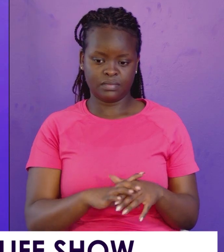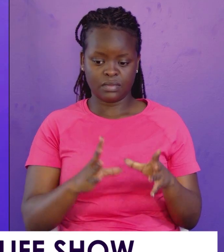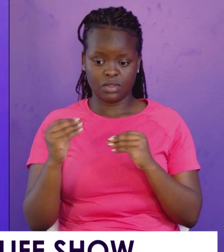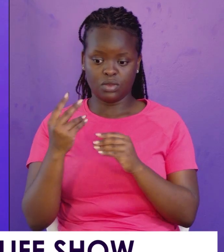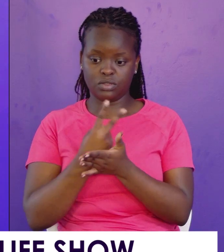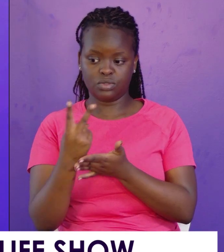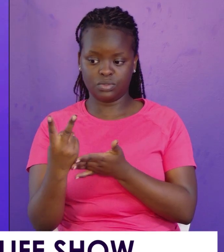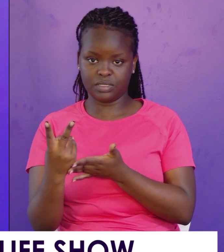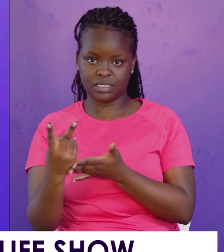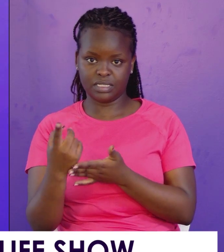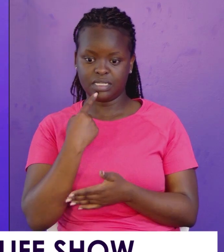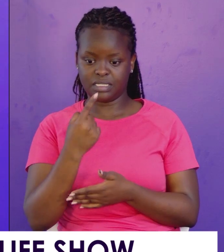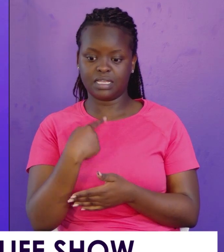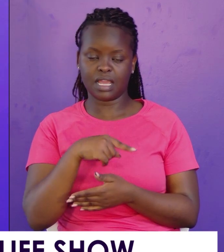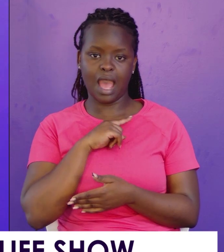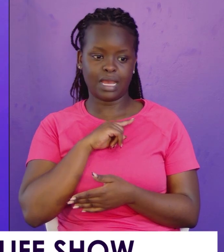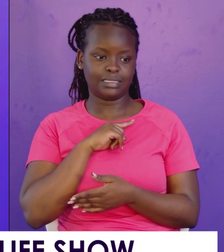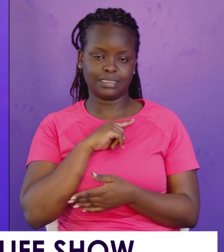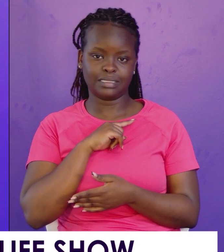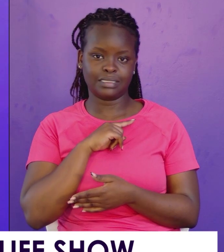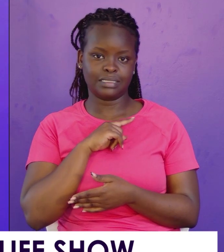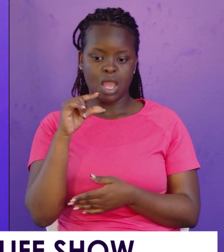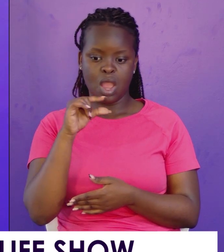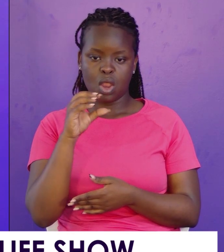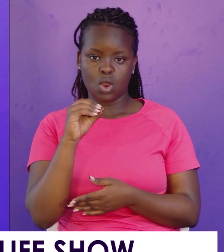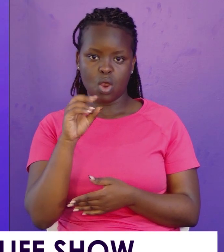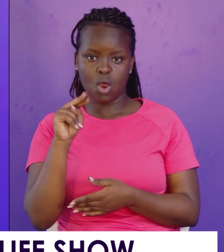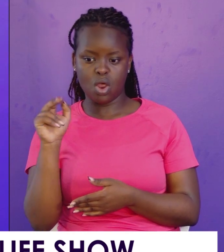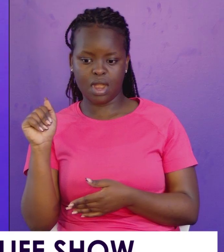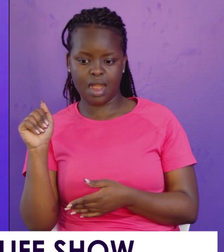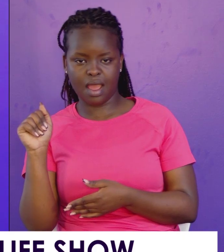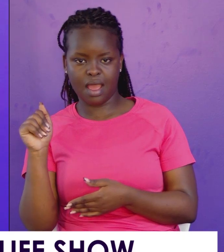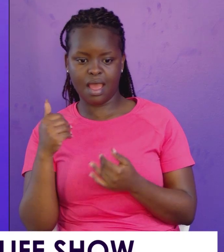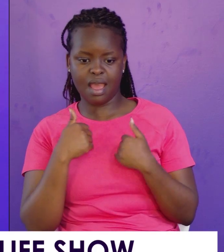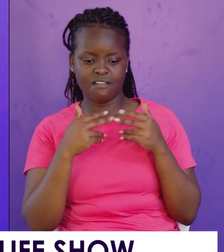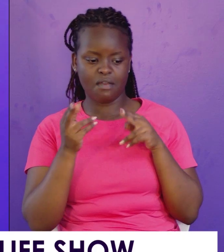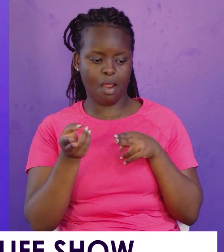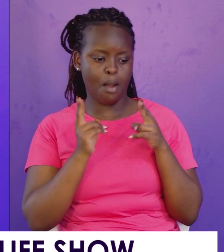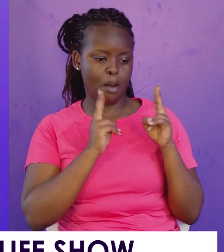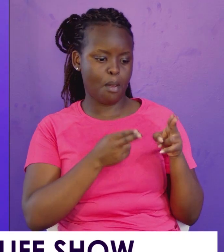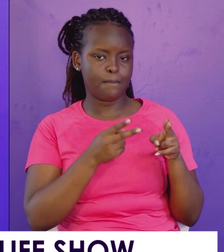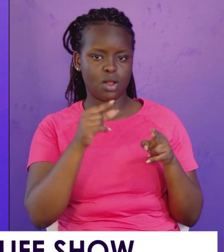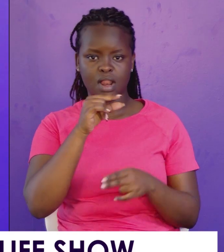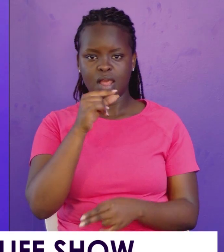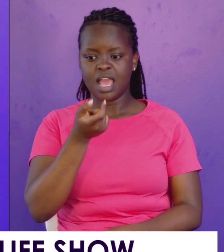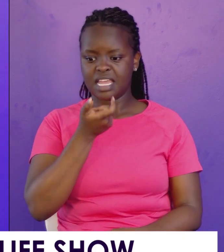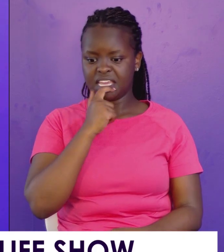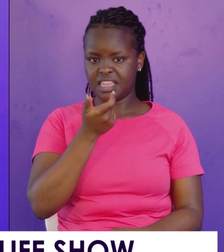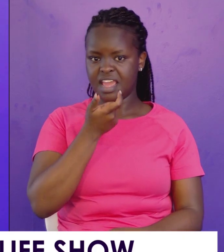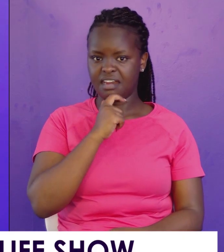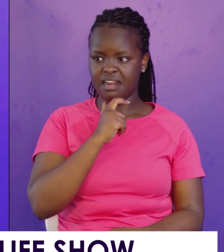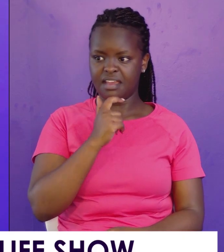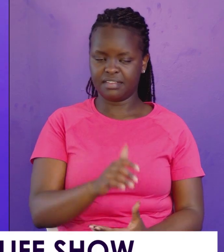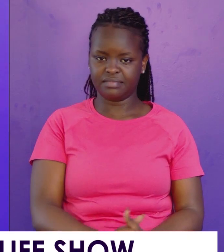weeks, she said, we ain't gonna have no more giberai and tasteless